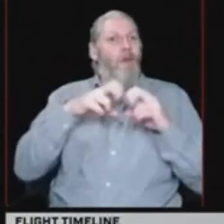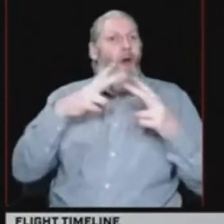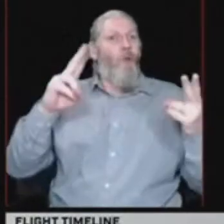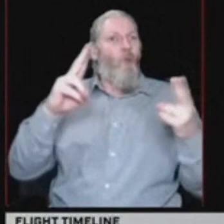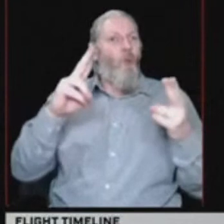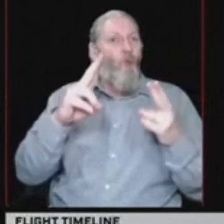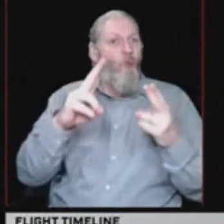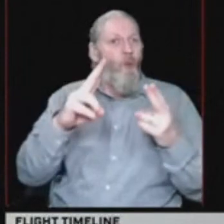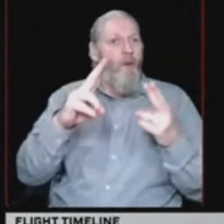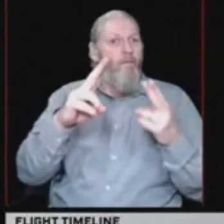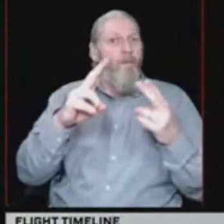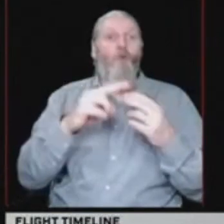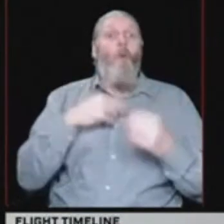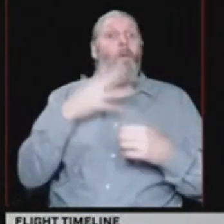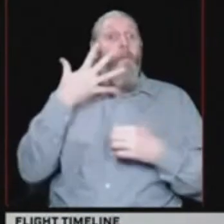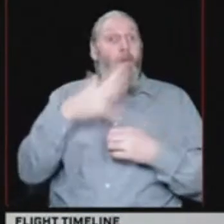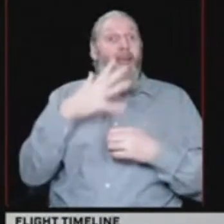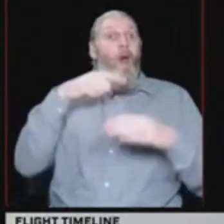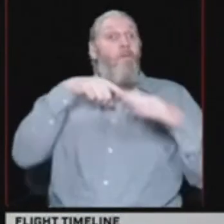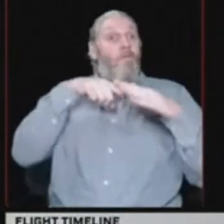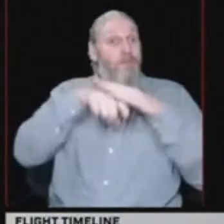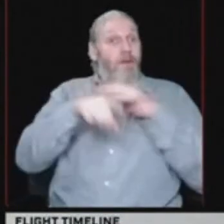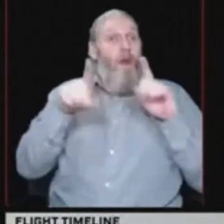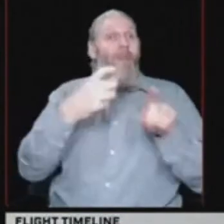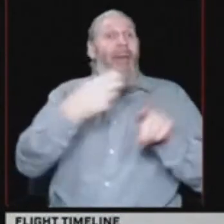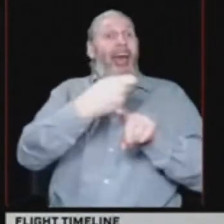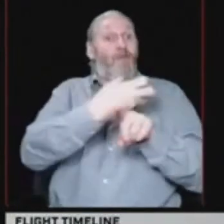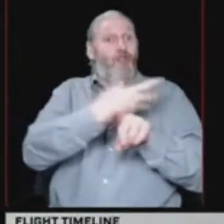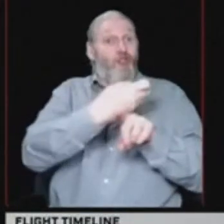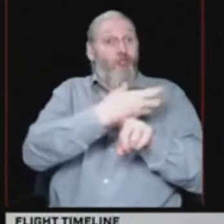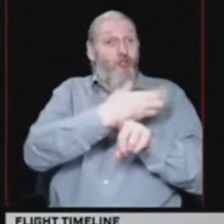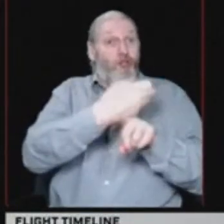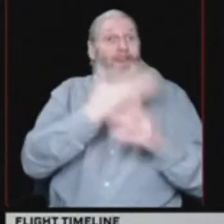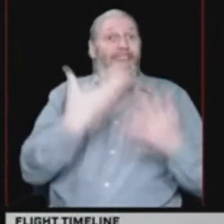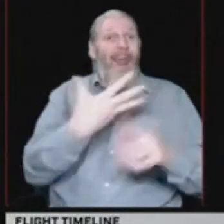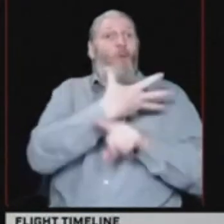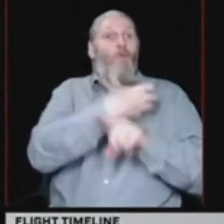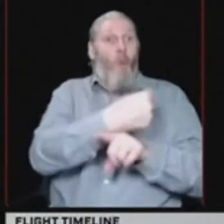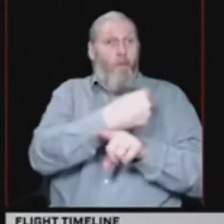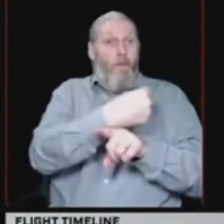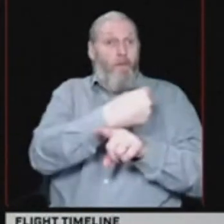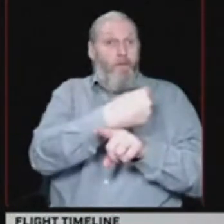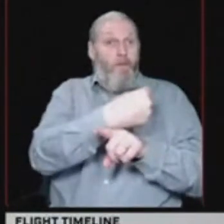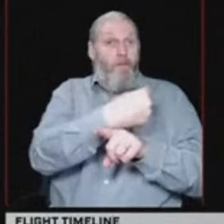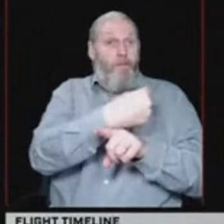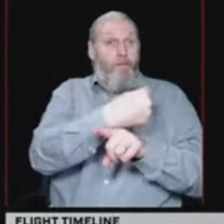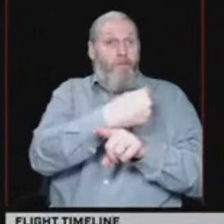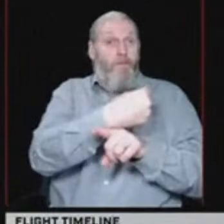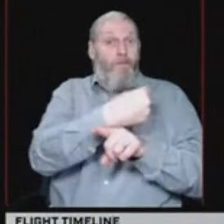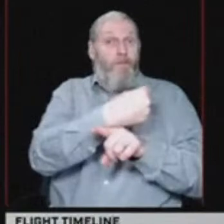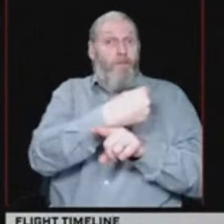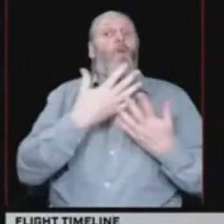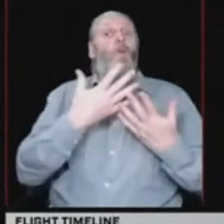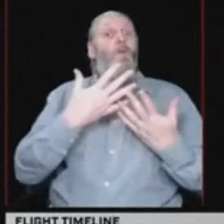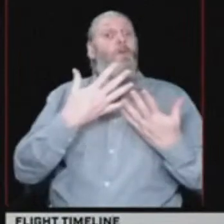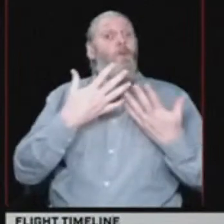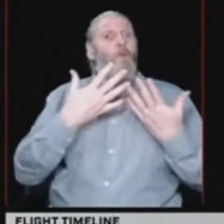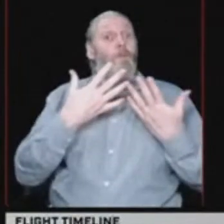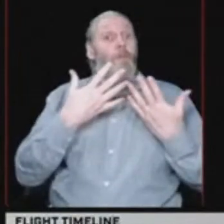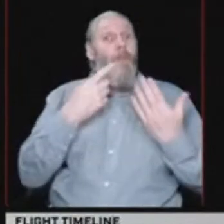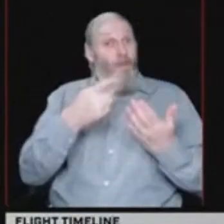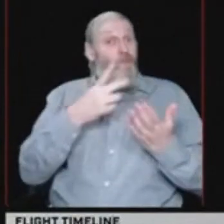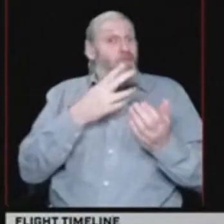We have made it through MECO, our main engine cutoff. That is our Newton 3 engine shutdown, is reported as